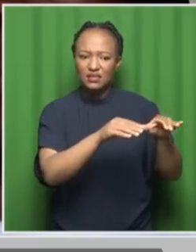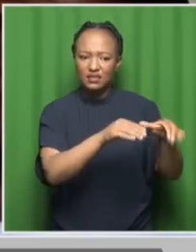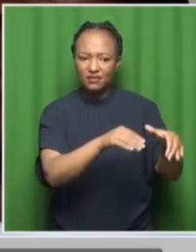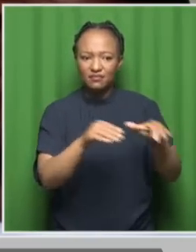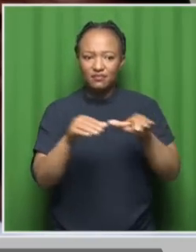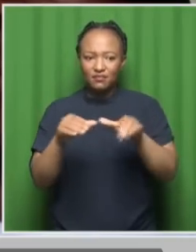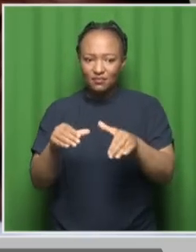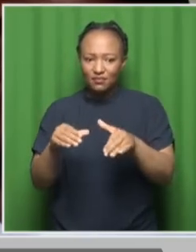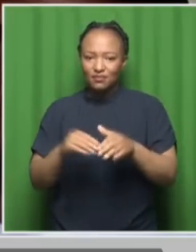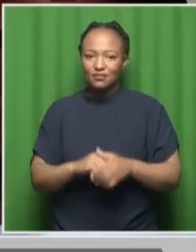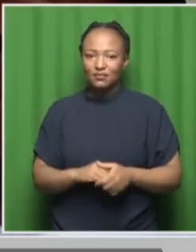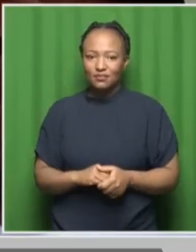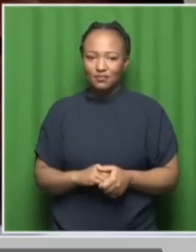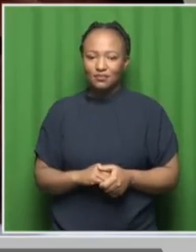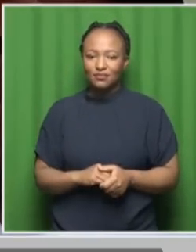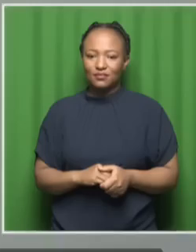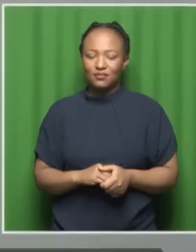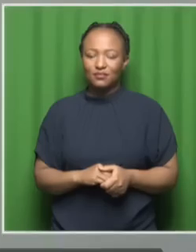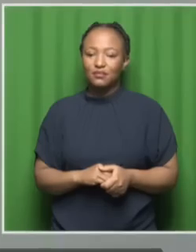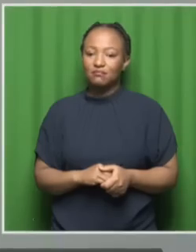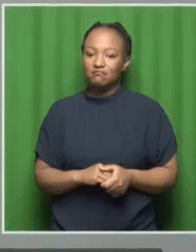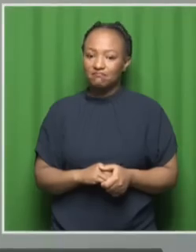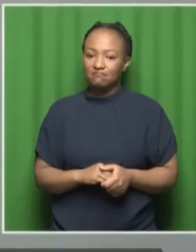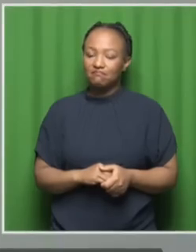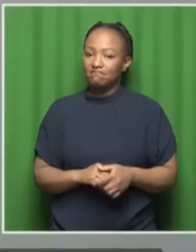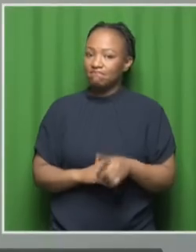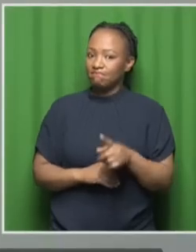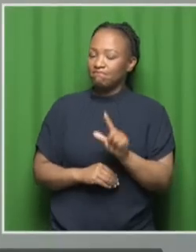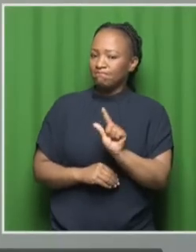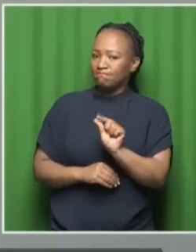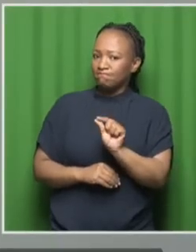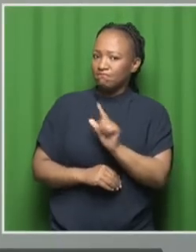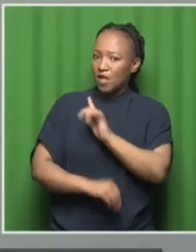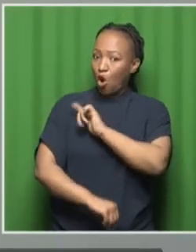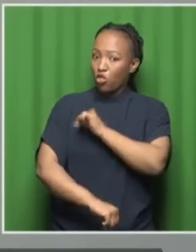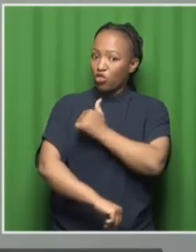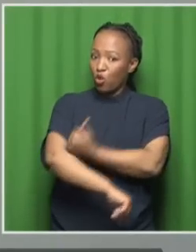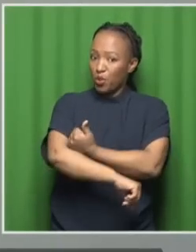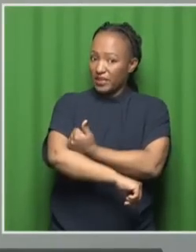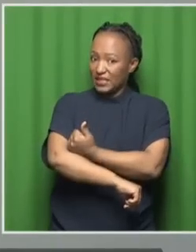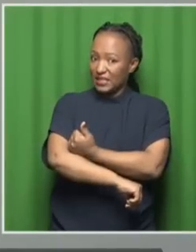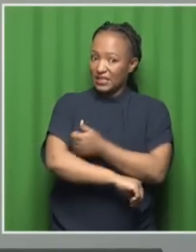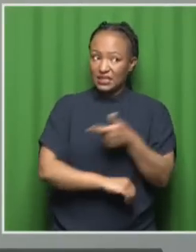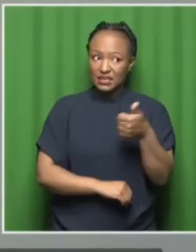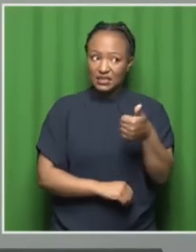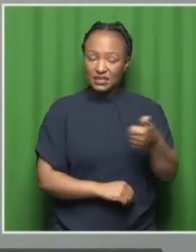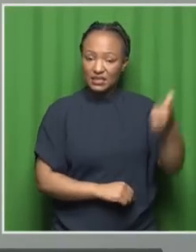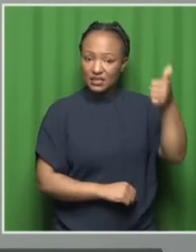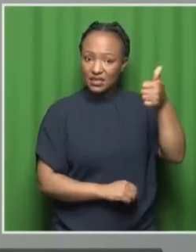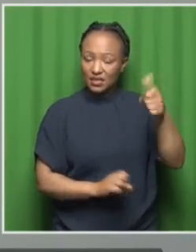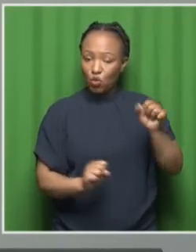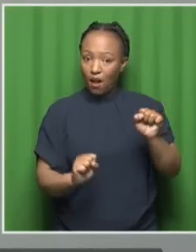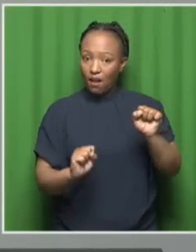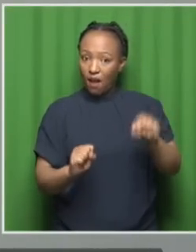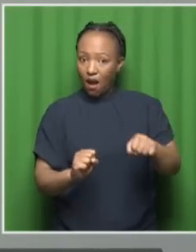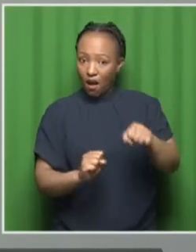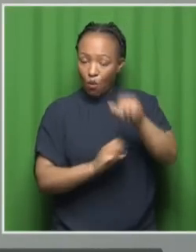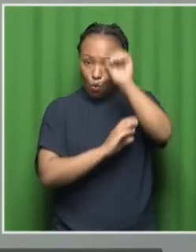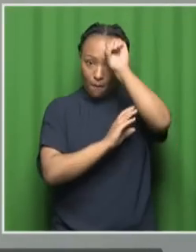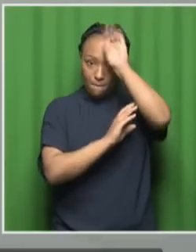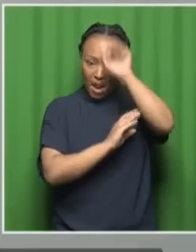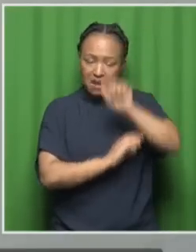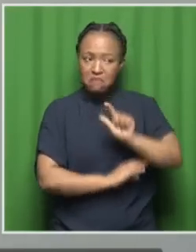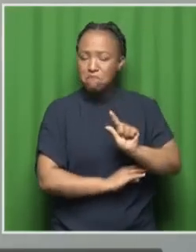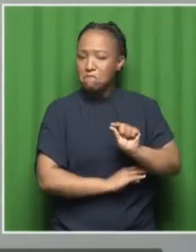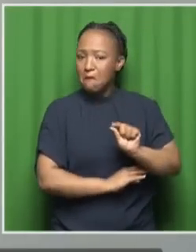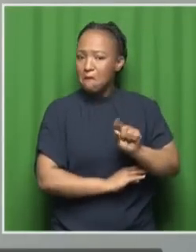So, I mean, the exact legal authority that is allowing that mining to happen, we need to see what is the case. But if you look at